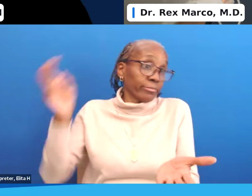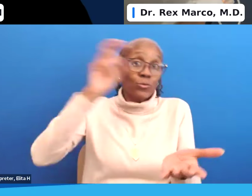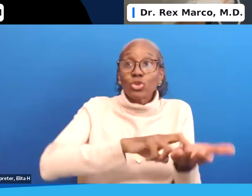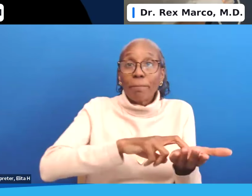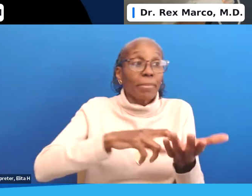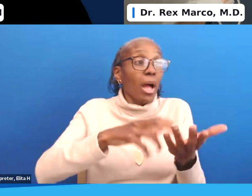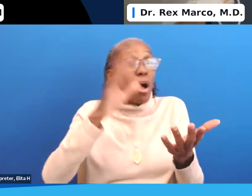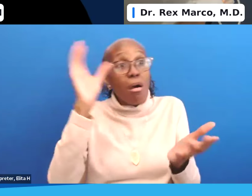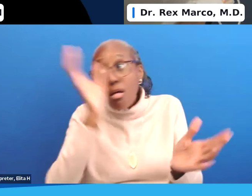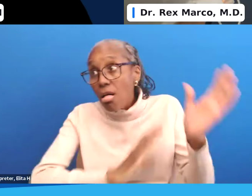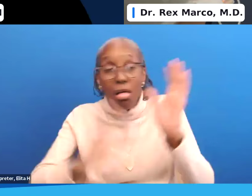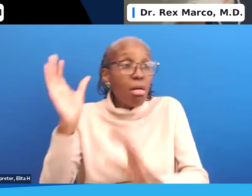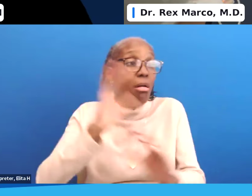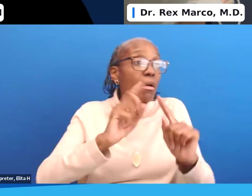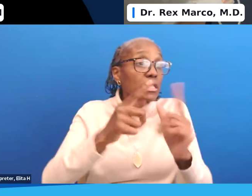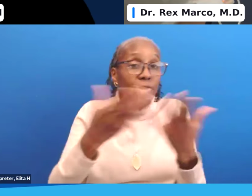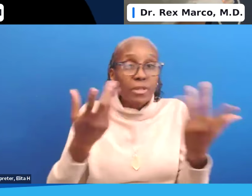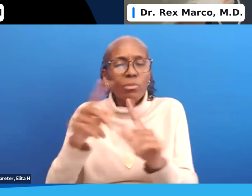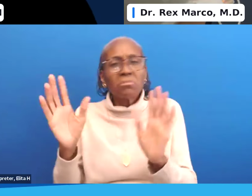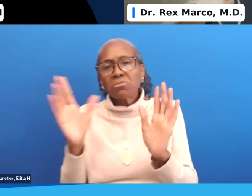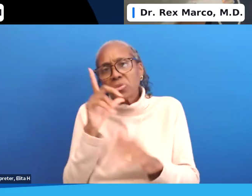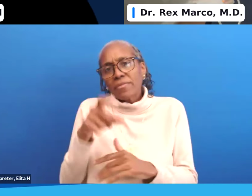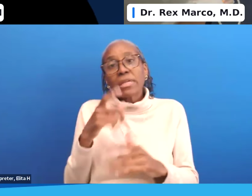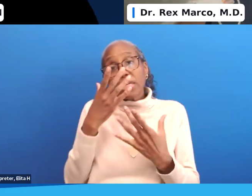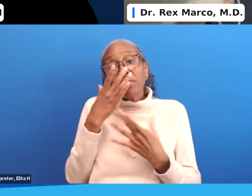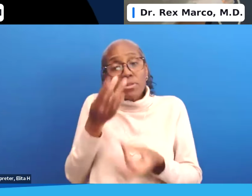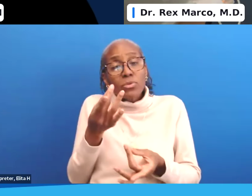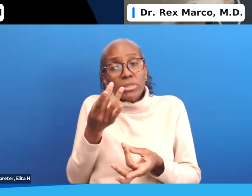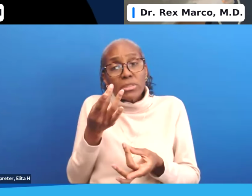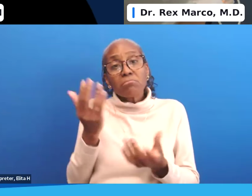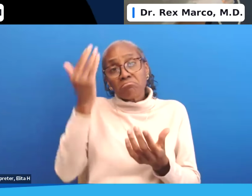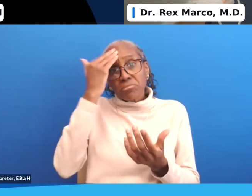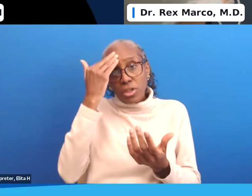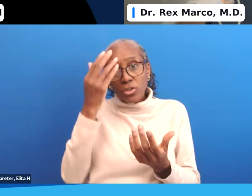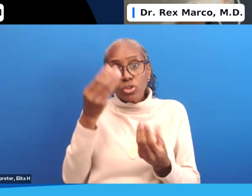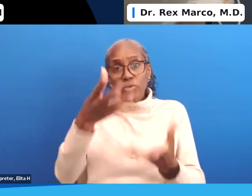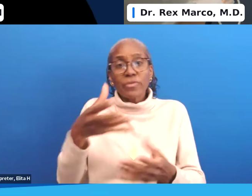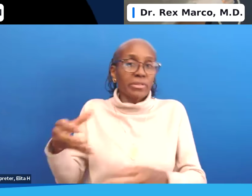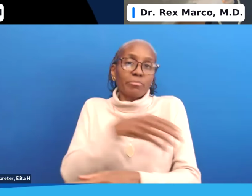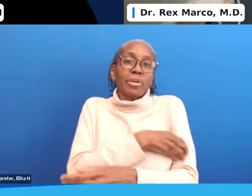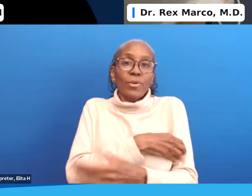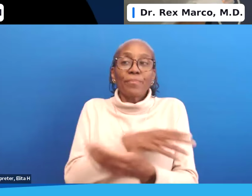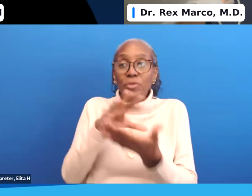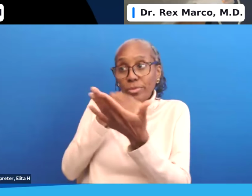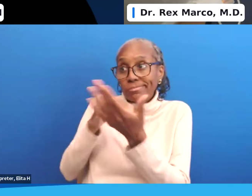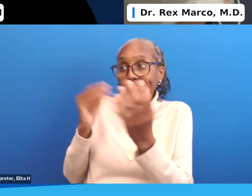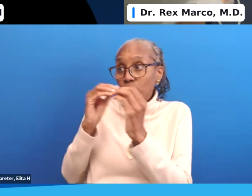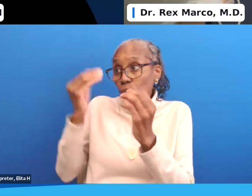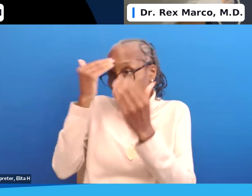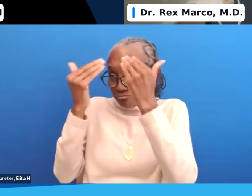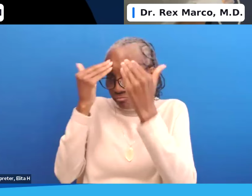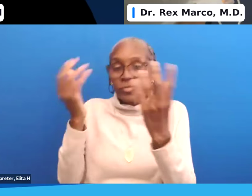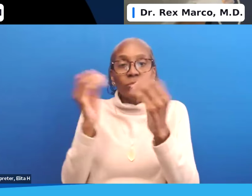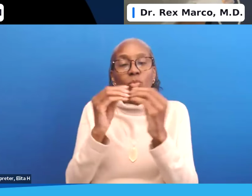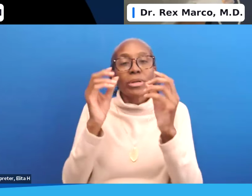bandwagon for with all this stuff that's going on, but if you're interested, knowledge is power. And so the more we know, the more we can